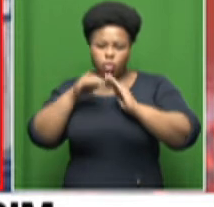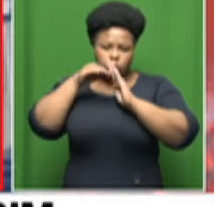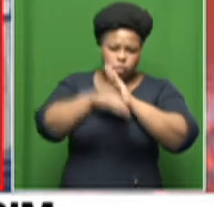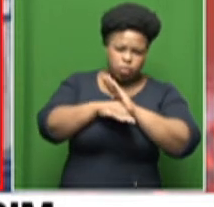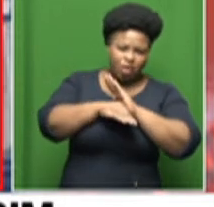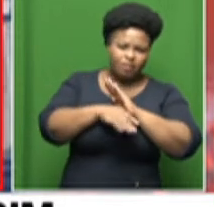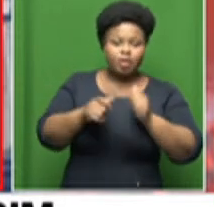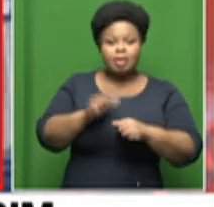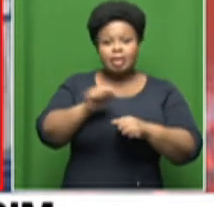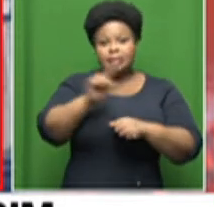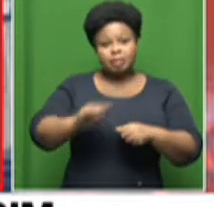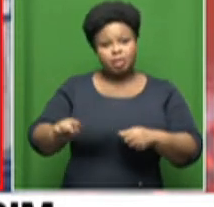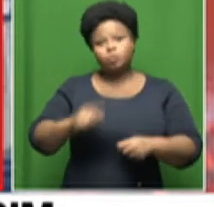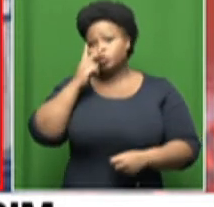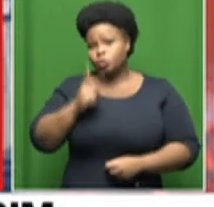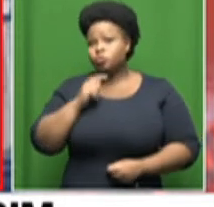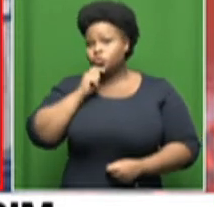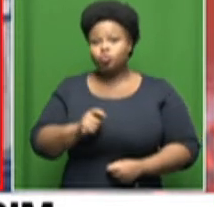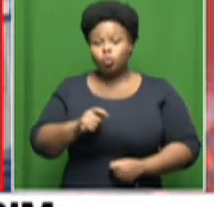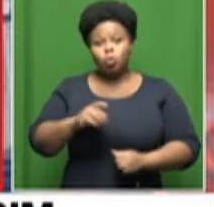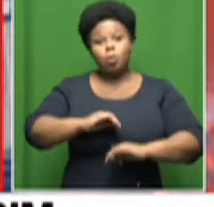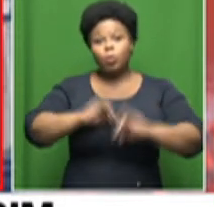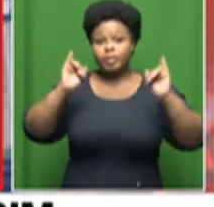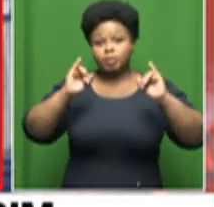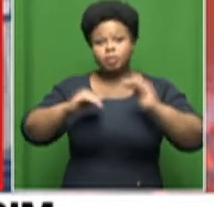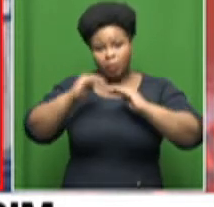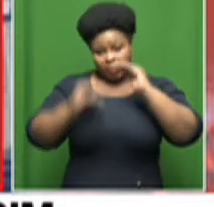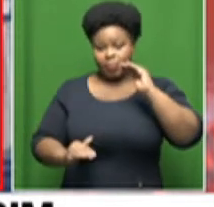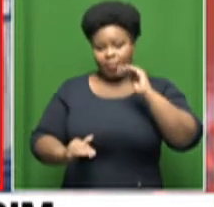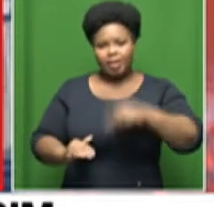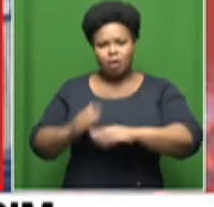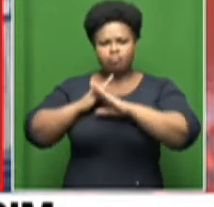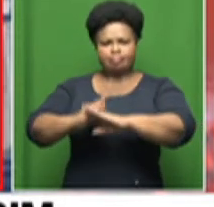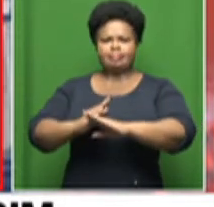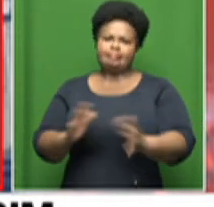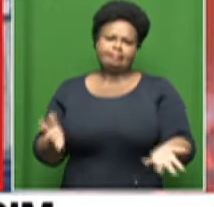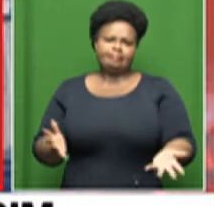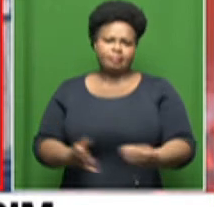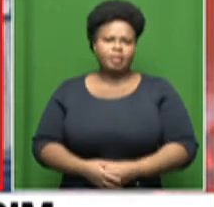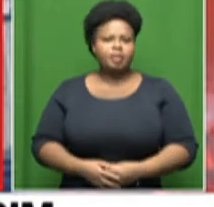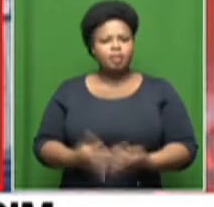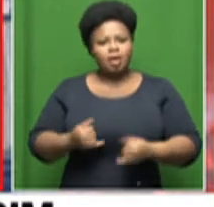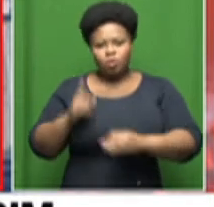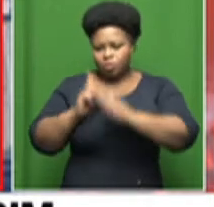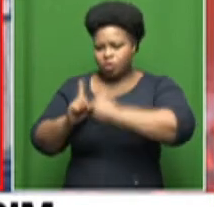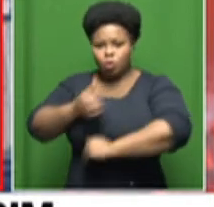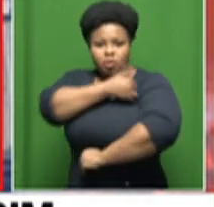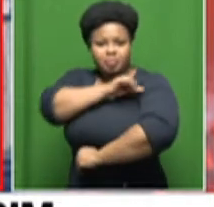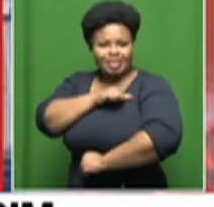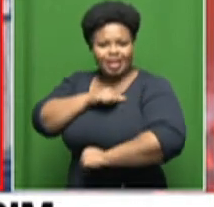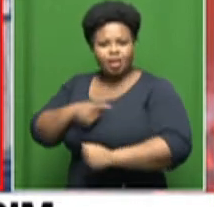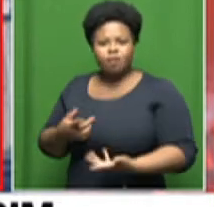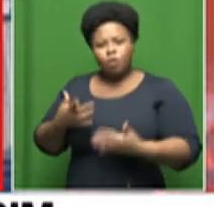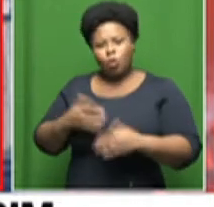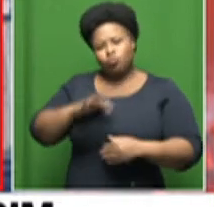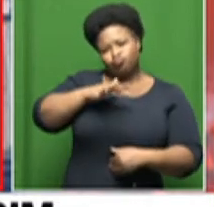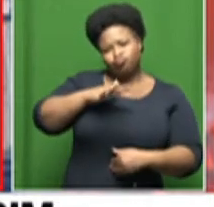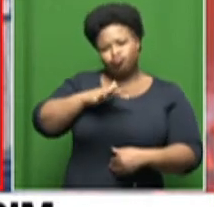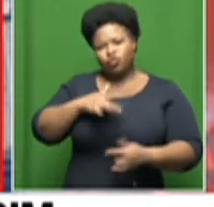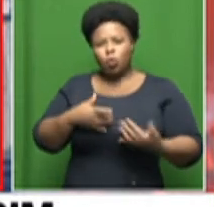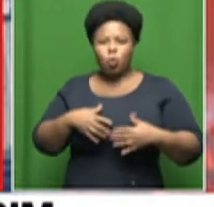With AstraZeneca, we saw that it was substantial. The clinical studies for moderate and mild disease, we